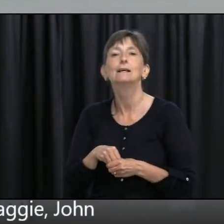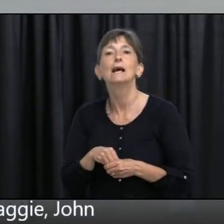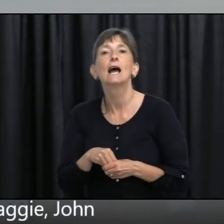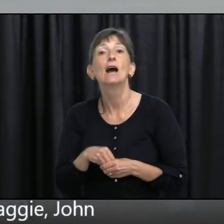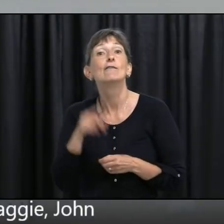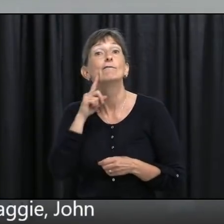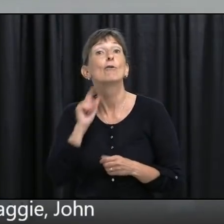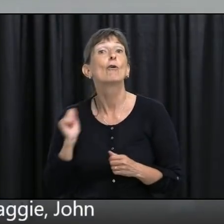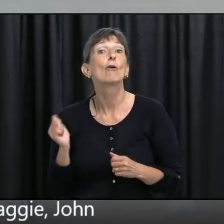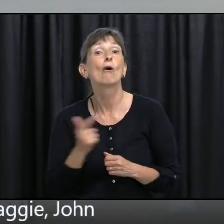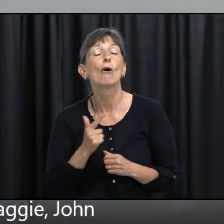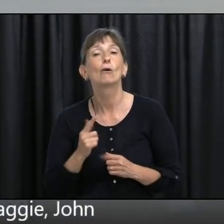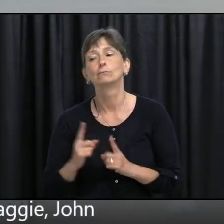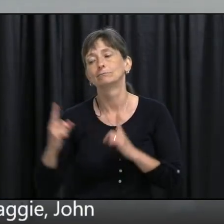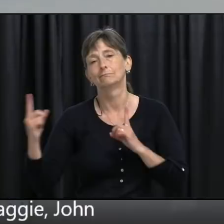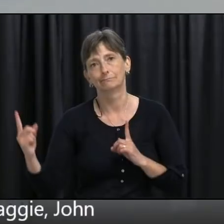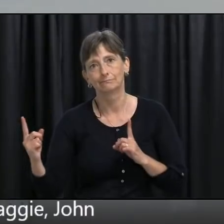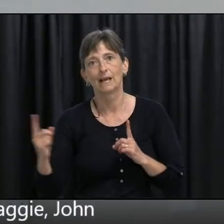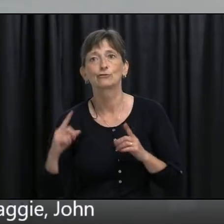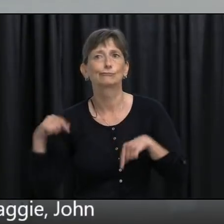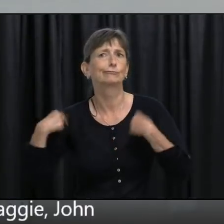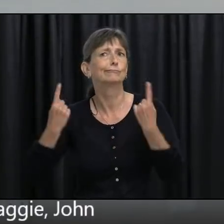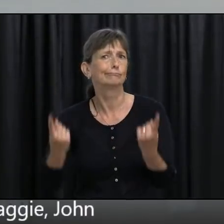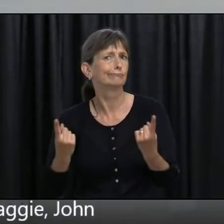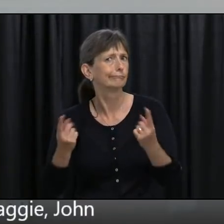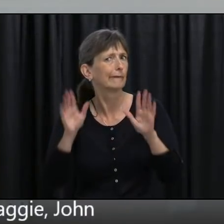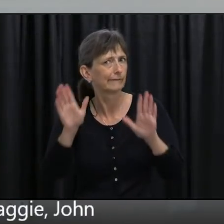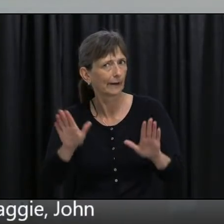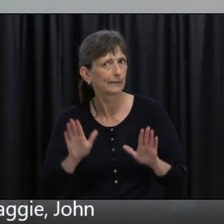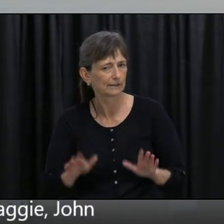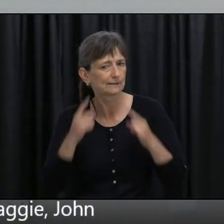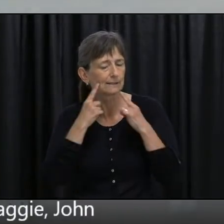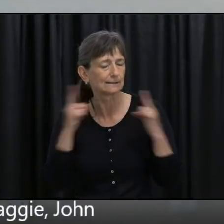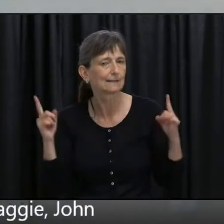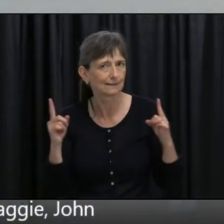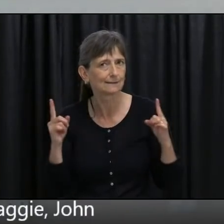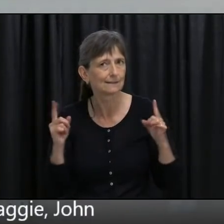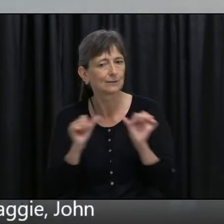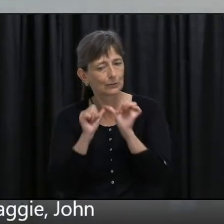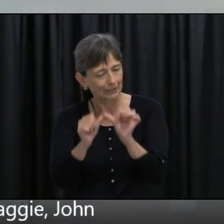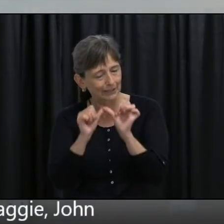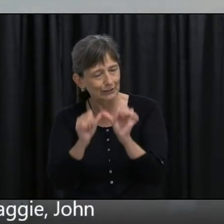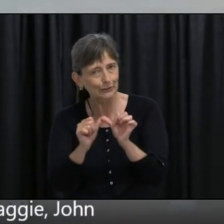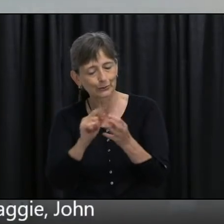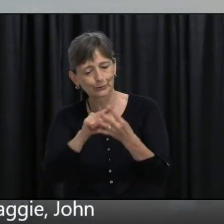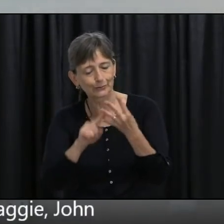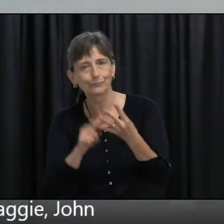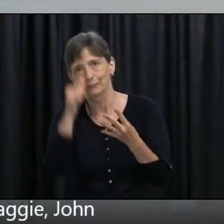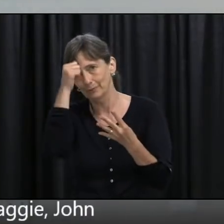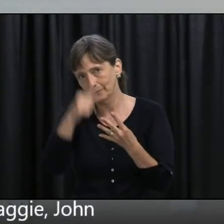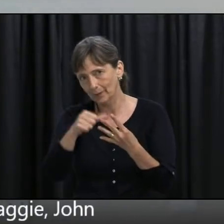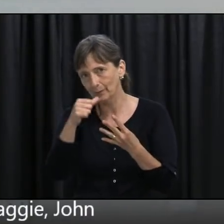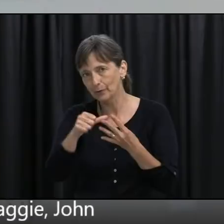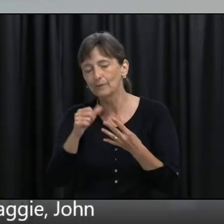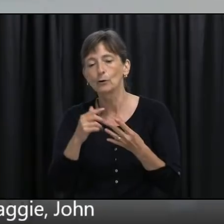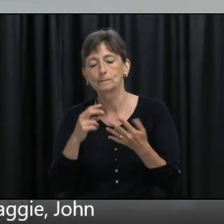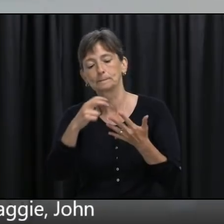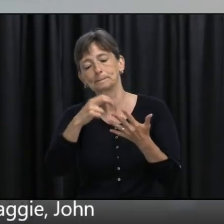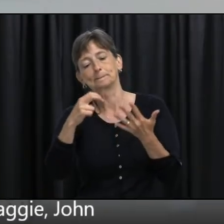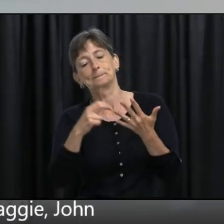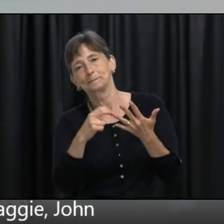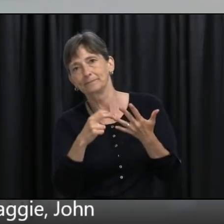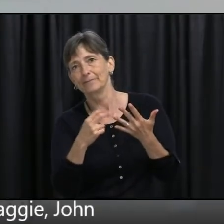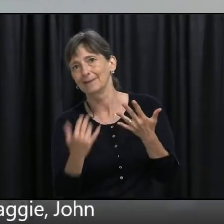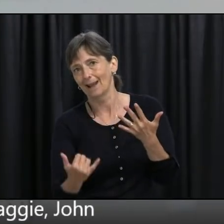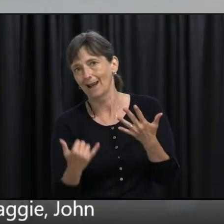for all of us, that has worked very well. And I would encourage you to continue with this as we move into the next